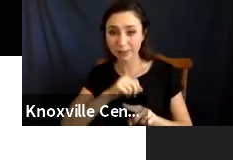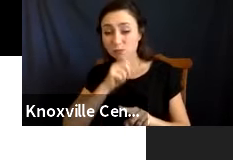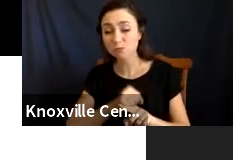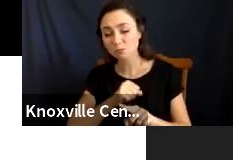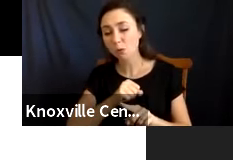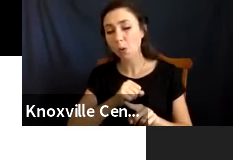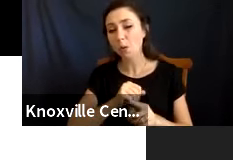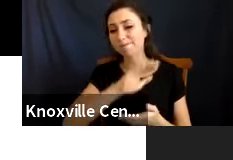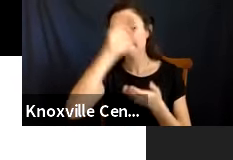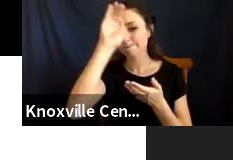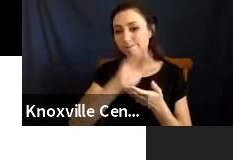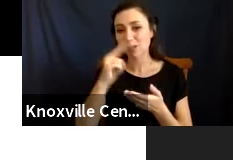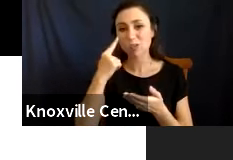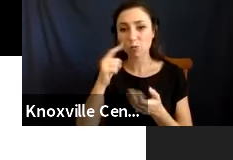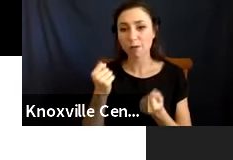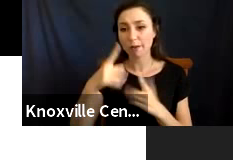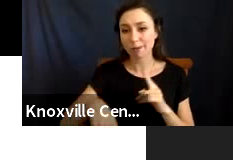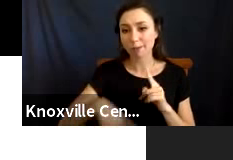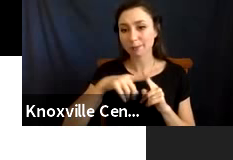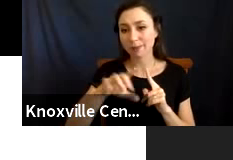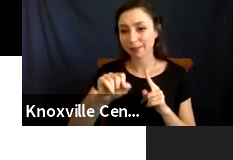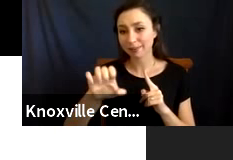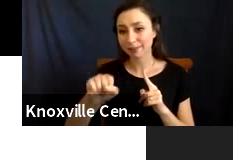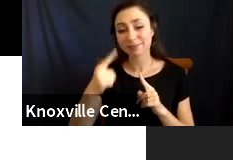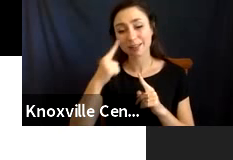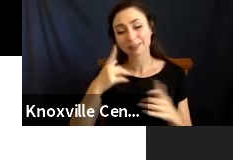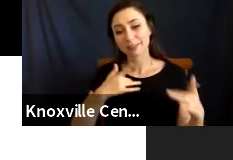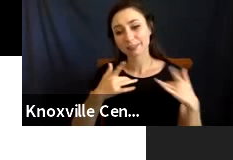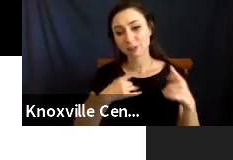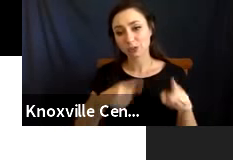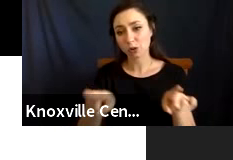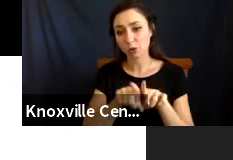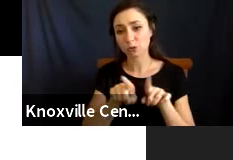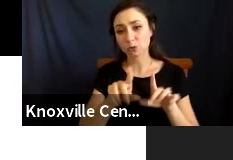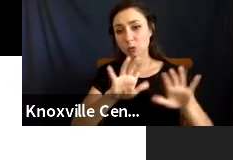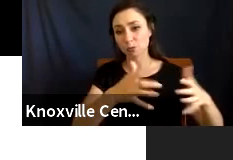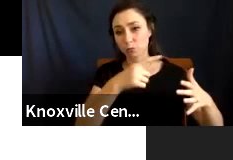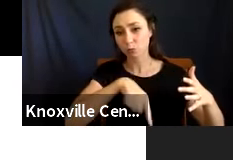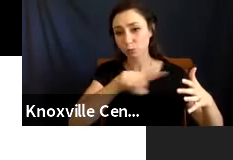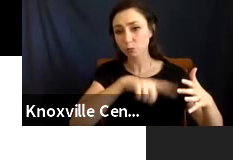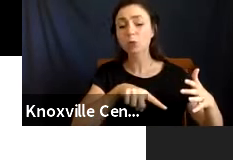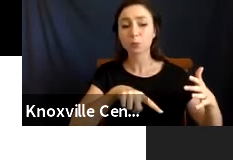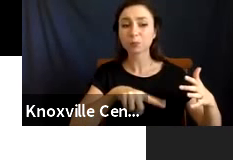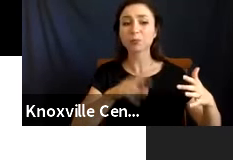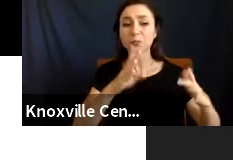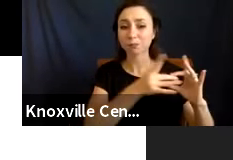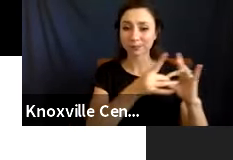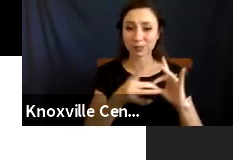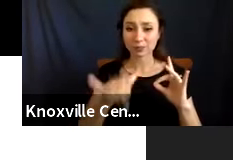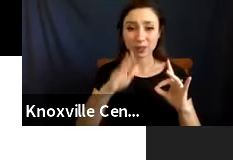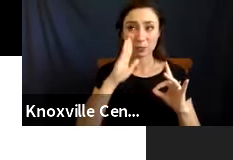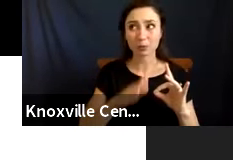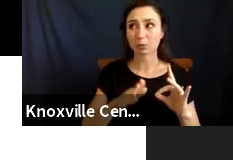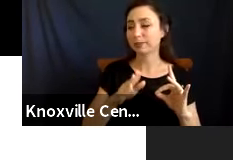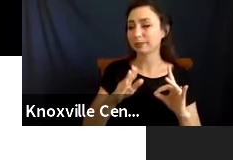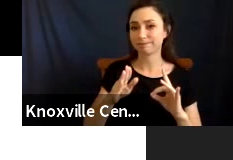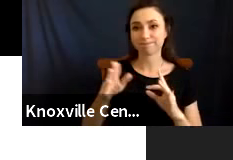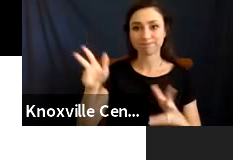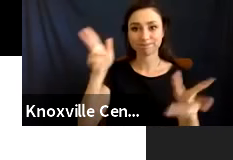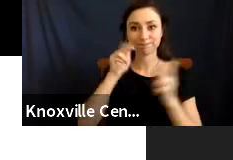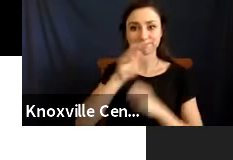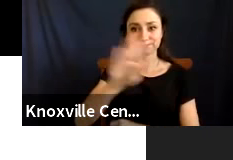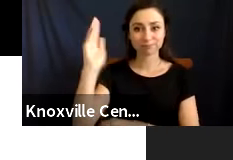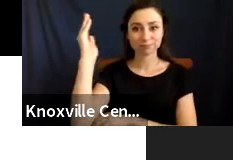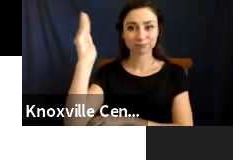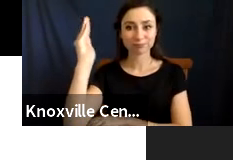is generally some concern that's attributable to decline in testing volume. We'll hear from our other partners during this